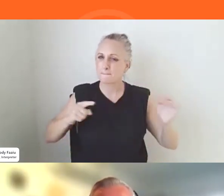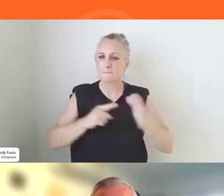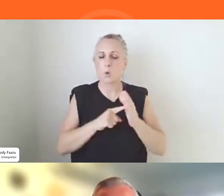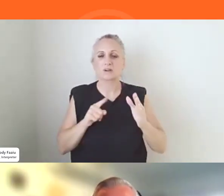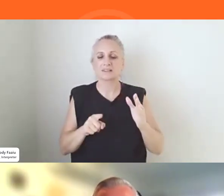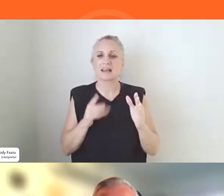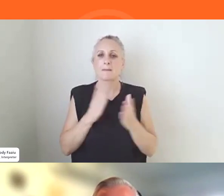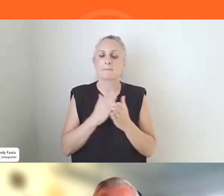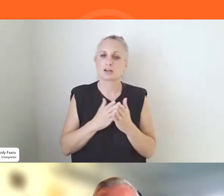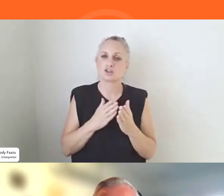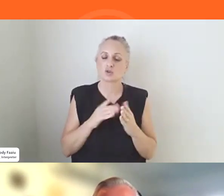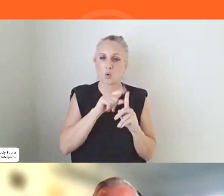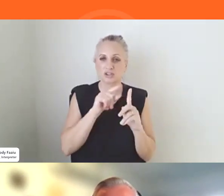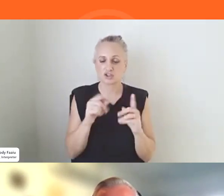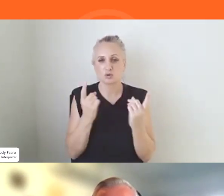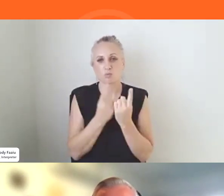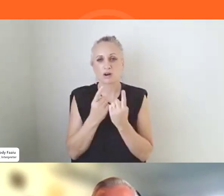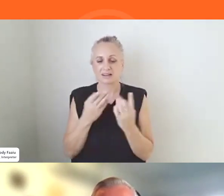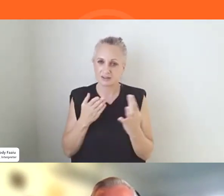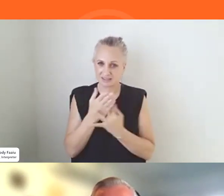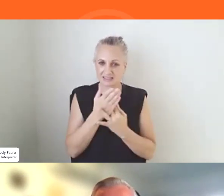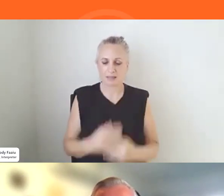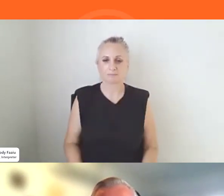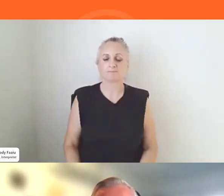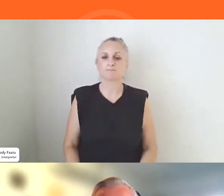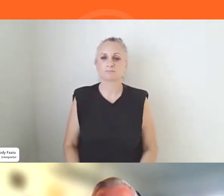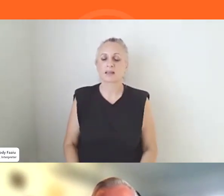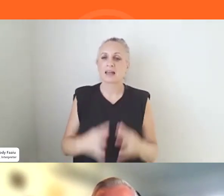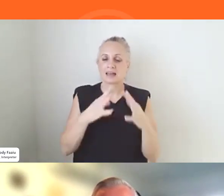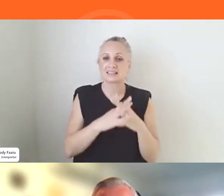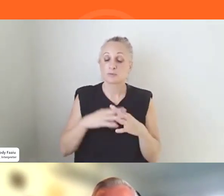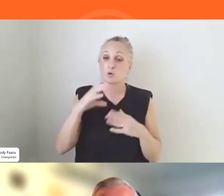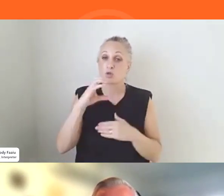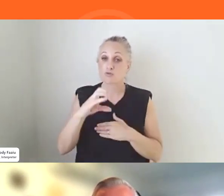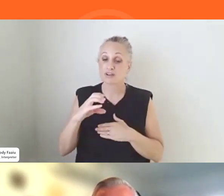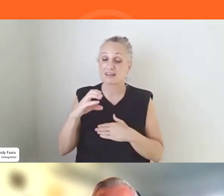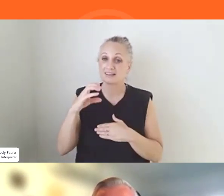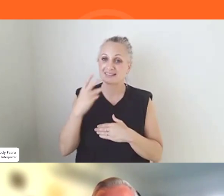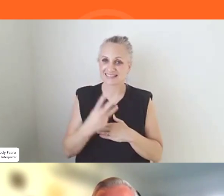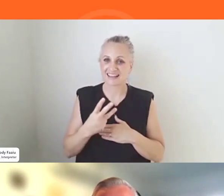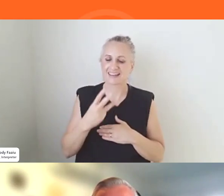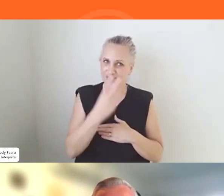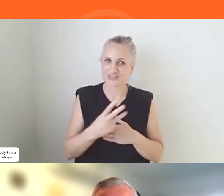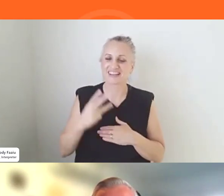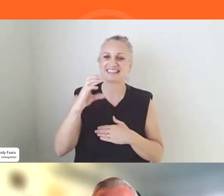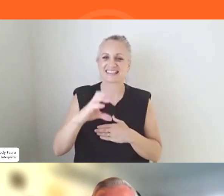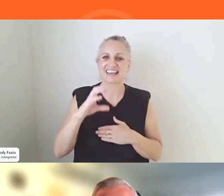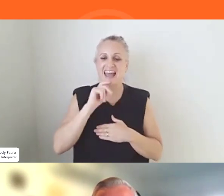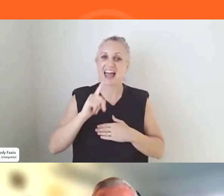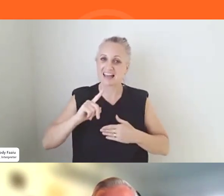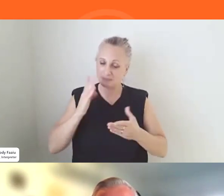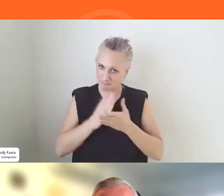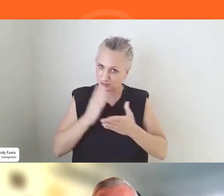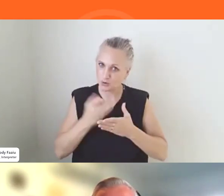development and UI visual design. And so W3C has built a team to ensure W3C does create highly accessible